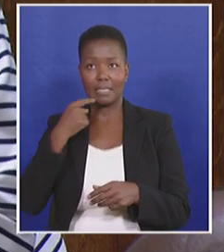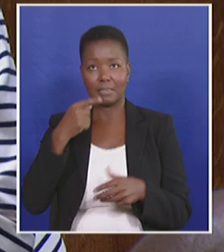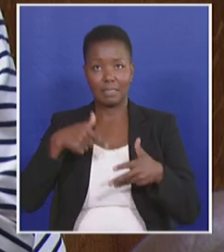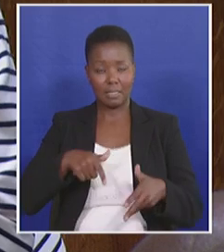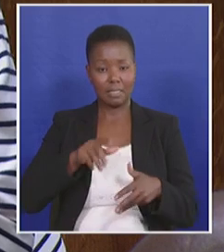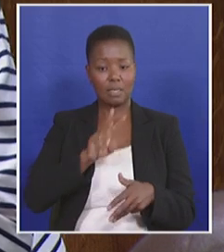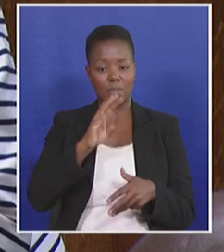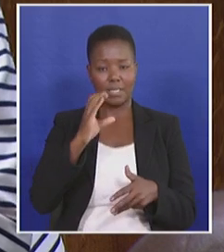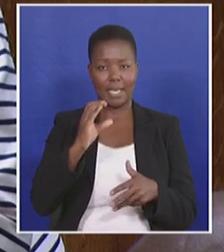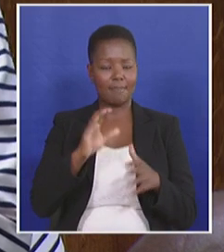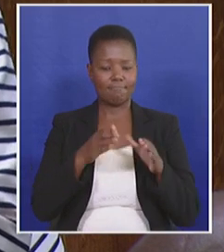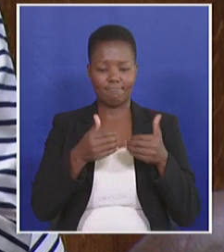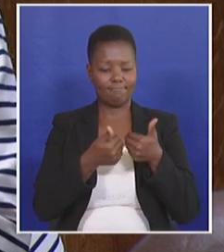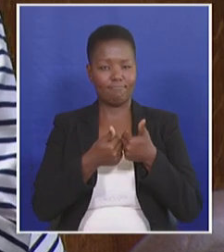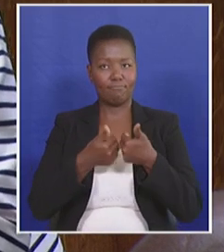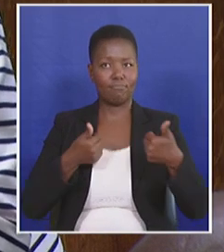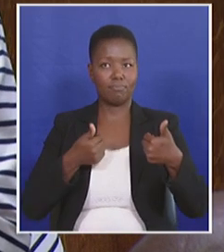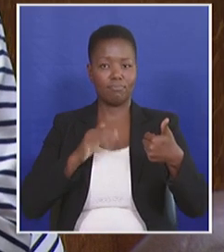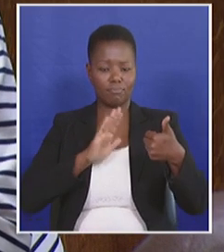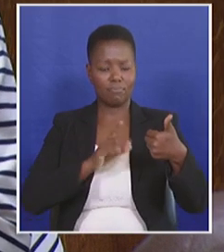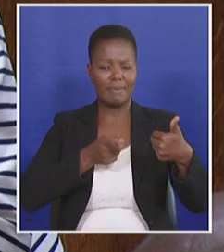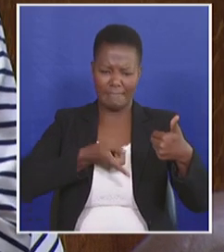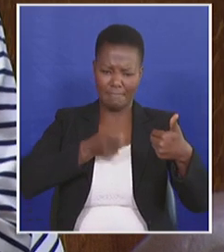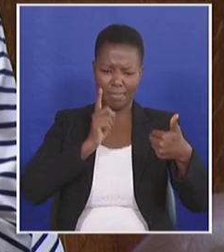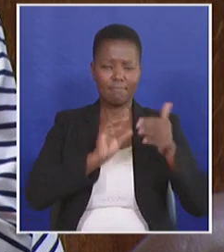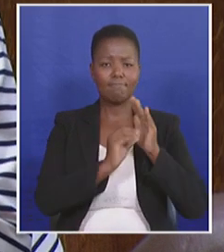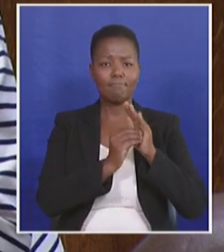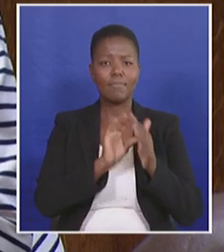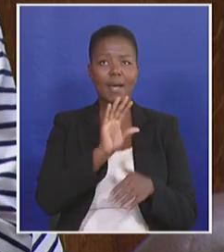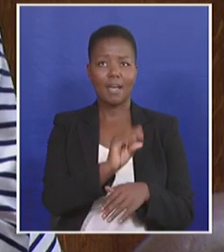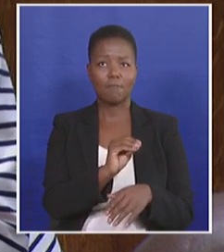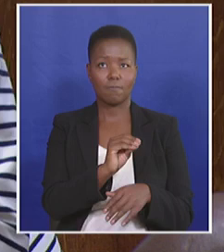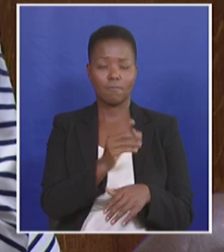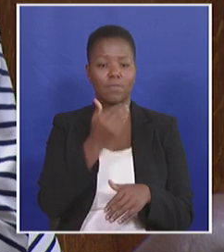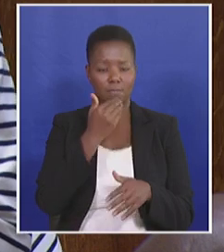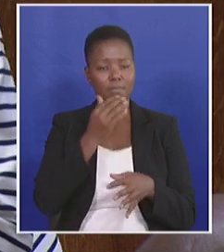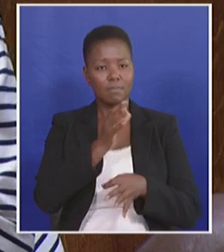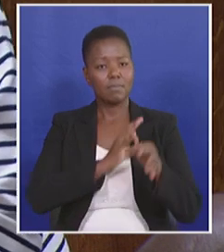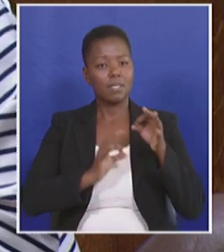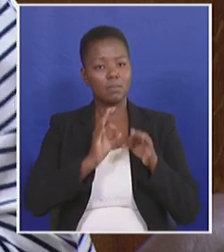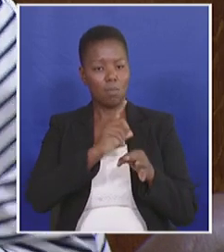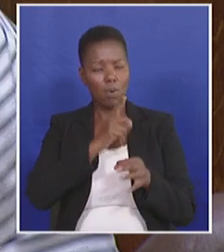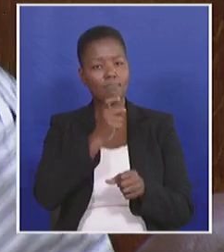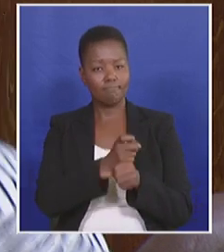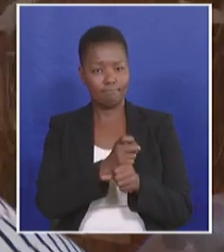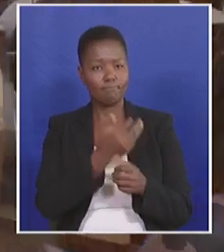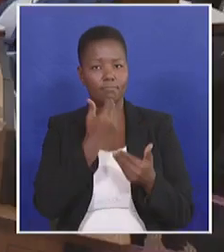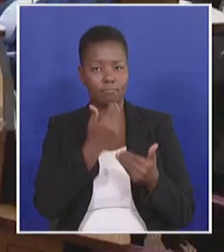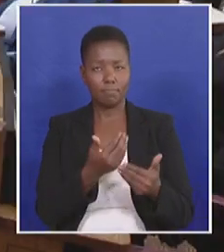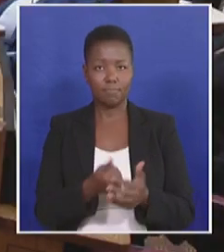been singled out as the province with the highest gang-related violence. Please explain to the community. Thank